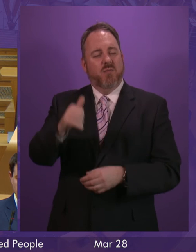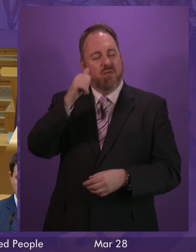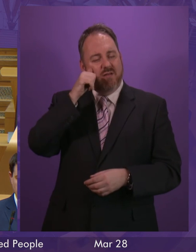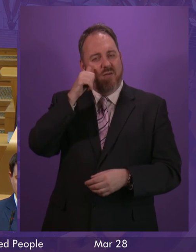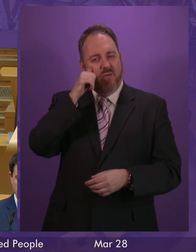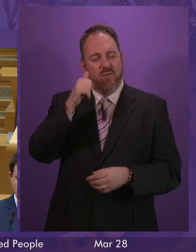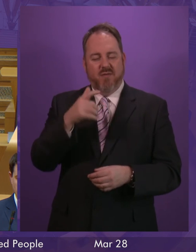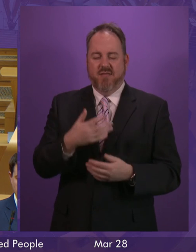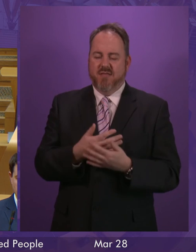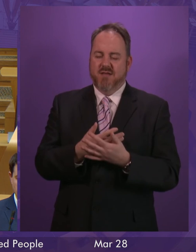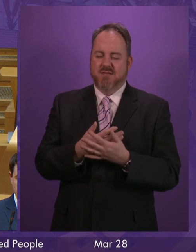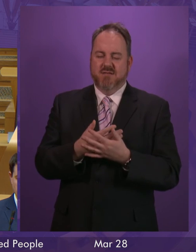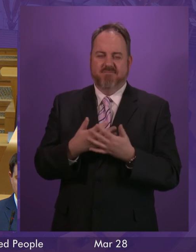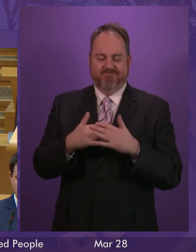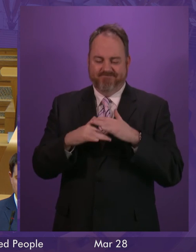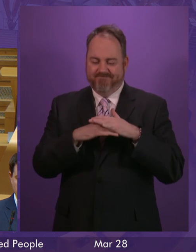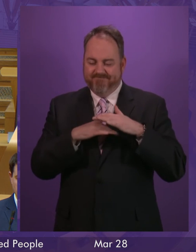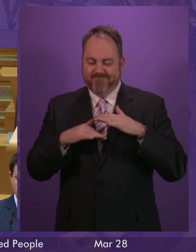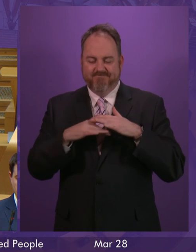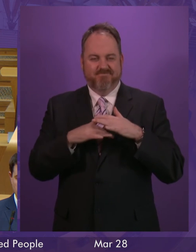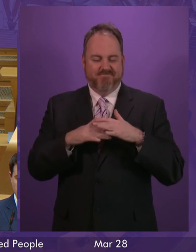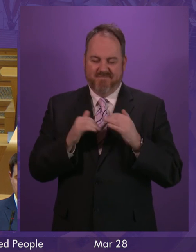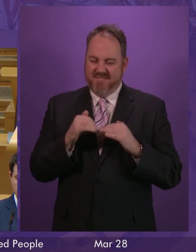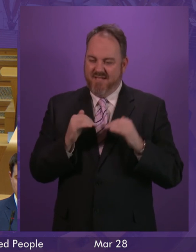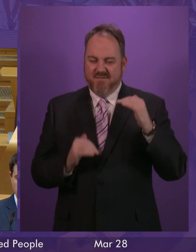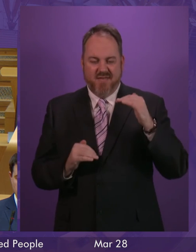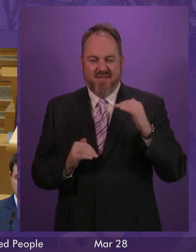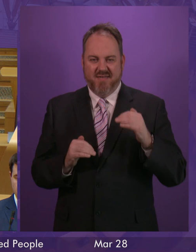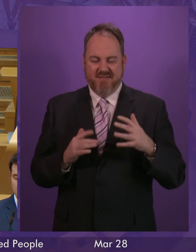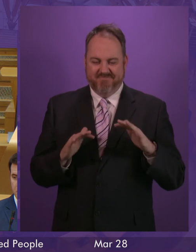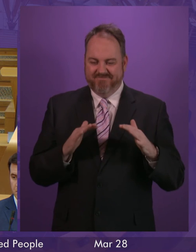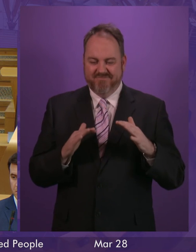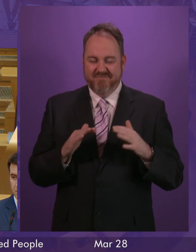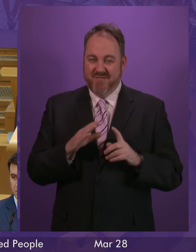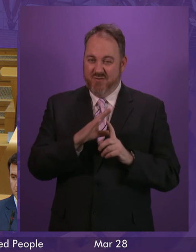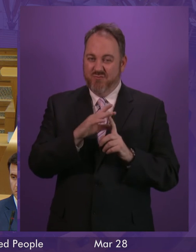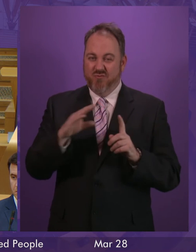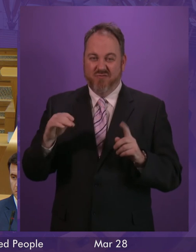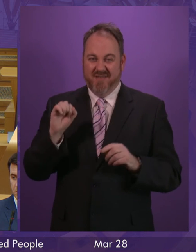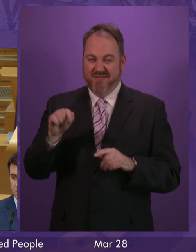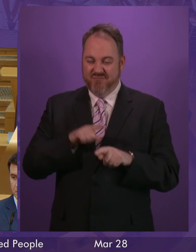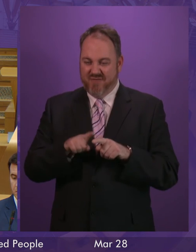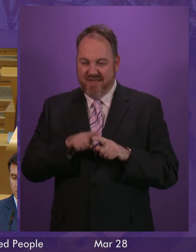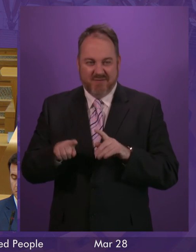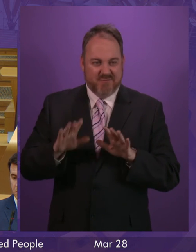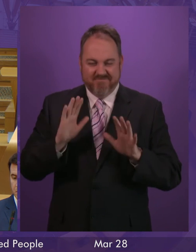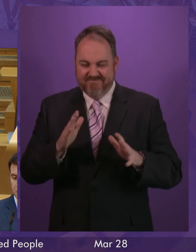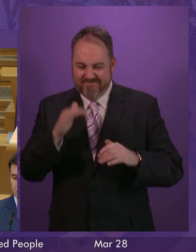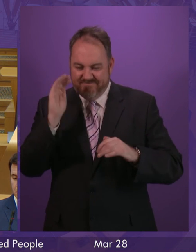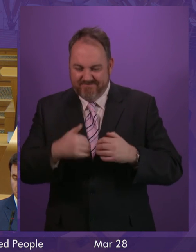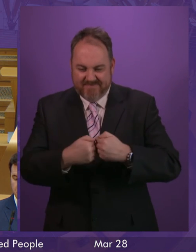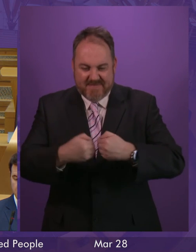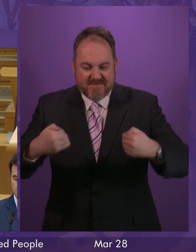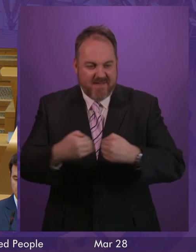and really deeply unfair approach by the Tory government. And they are right to do so. But we must